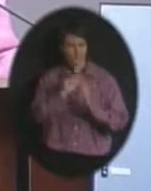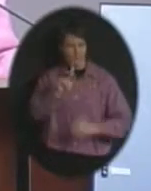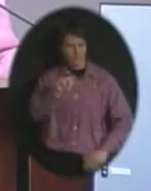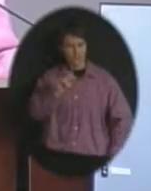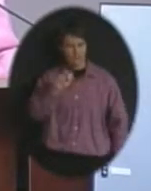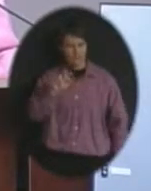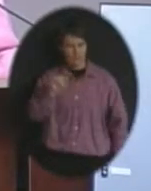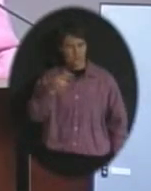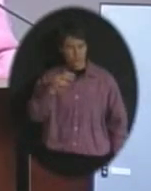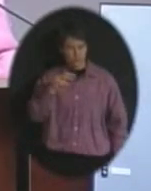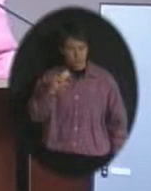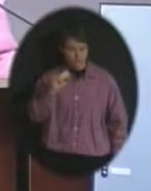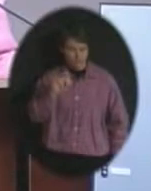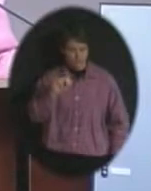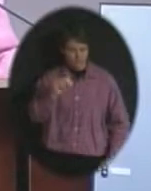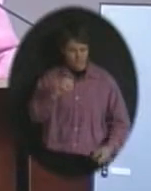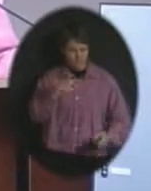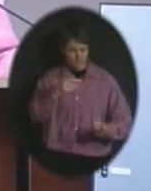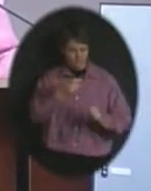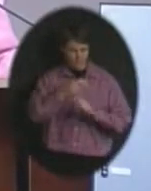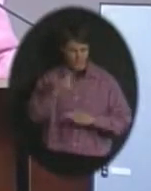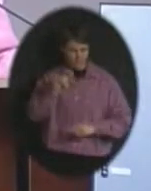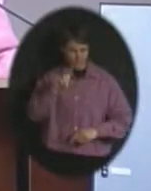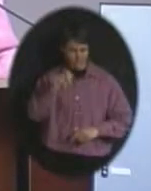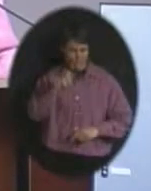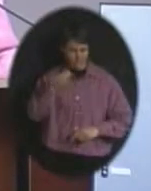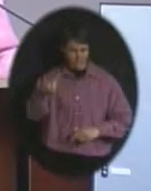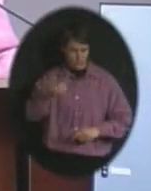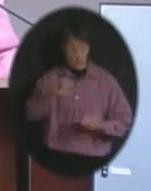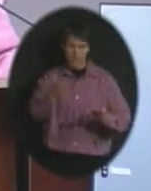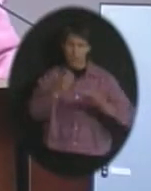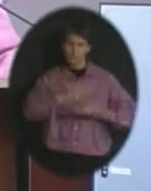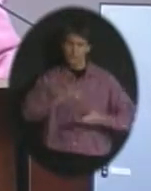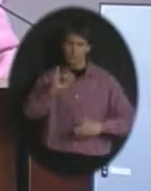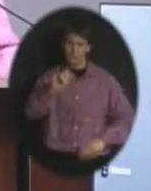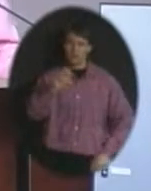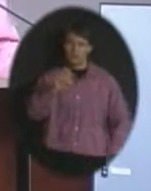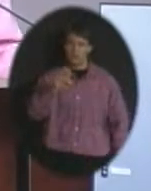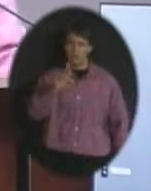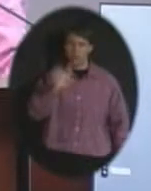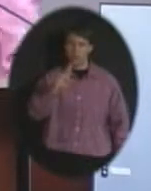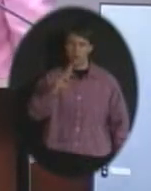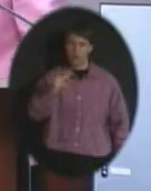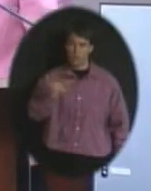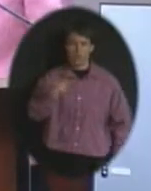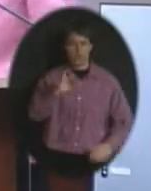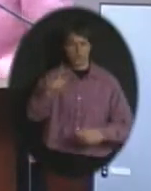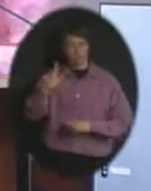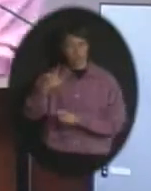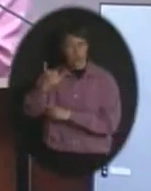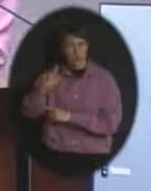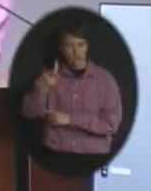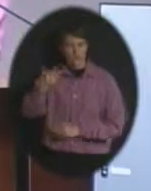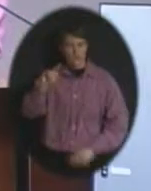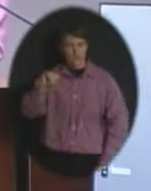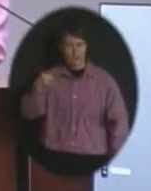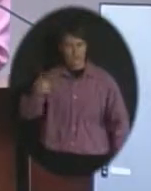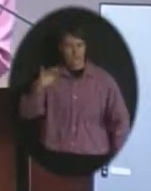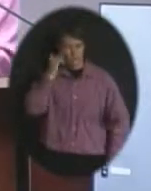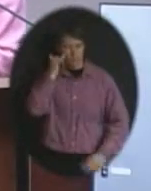at Ravenwood, to come up to the front and bring with her Ravenwood Principal Jim Brockway, and also Larry Katz is going to stay put up front.